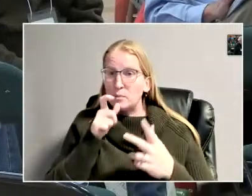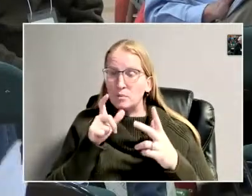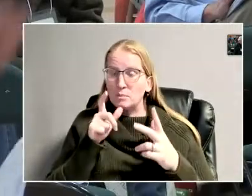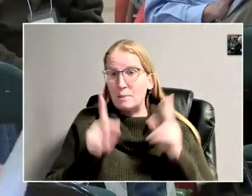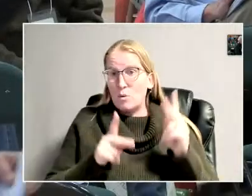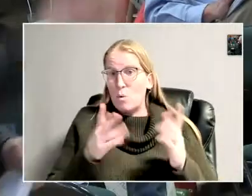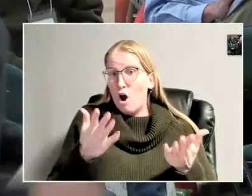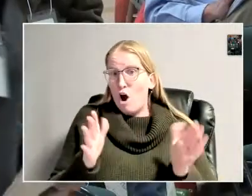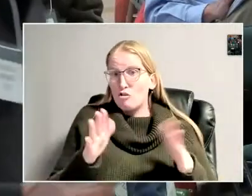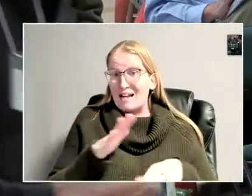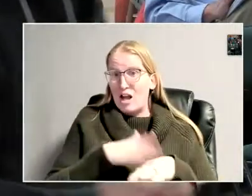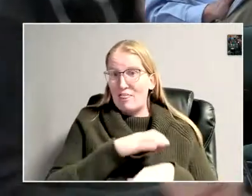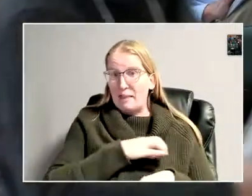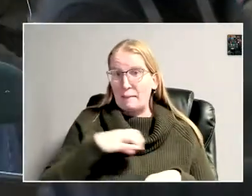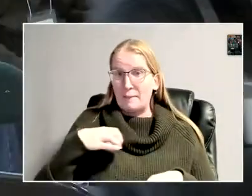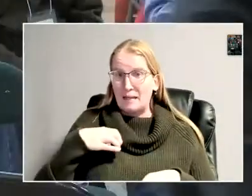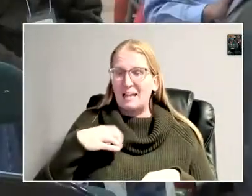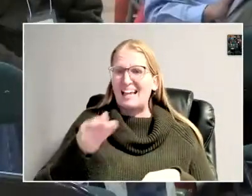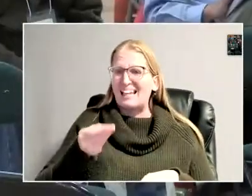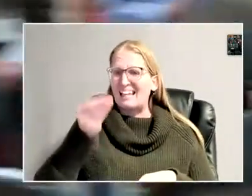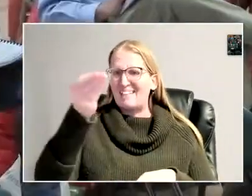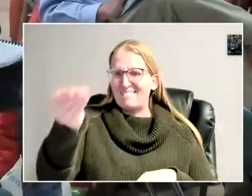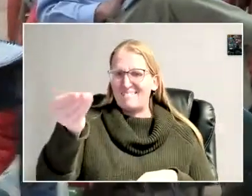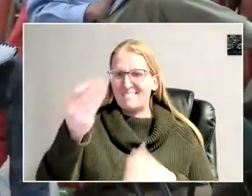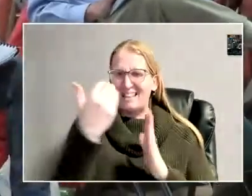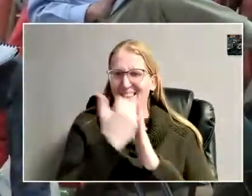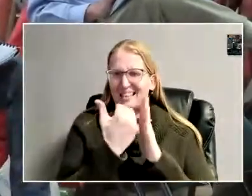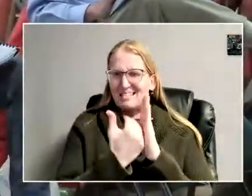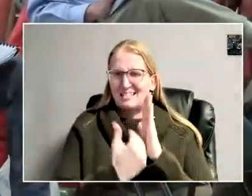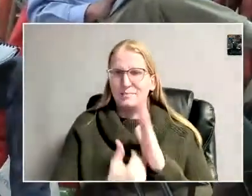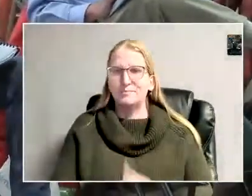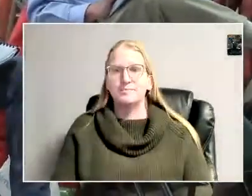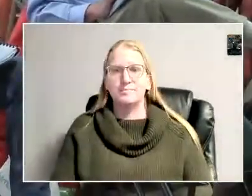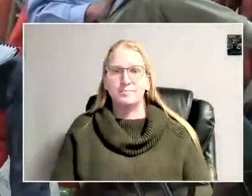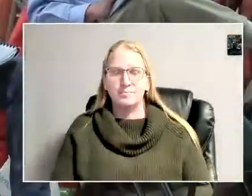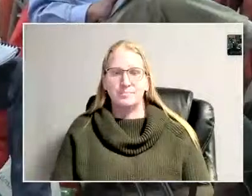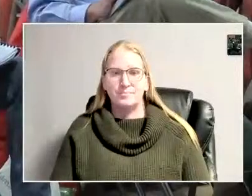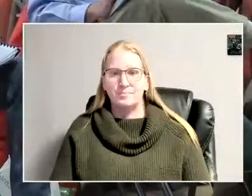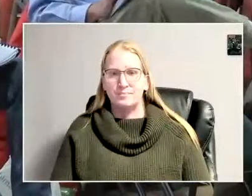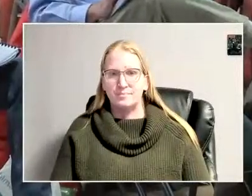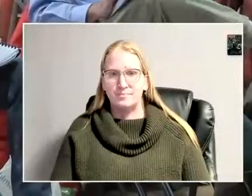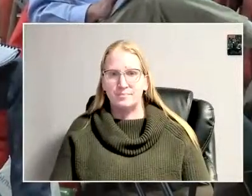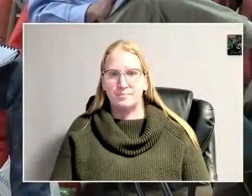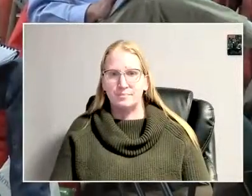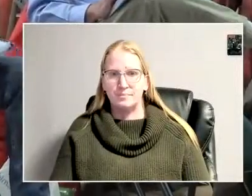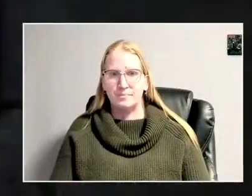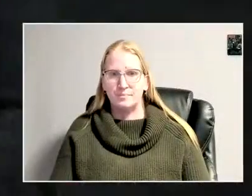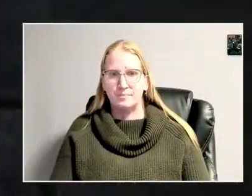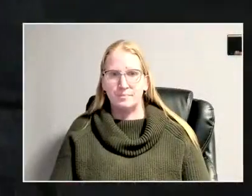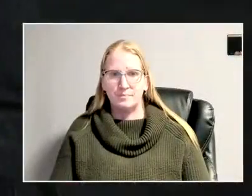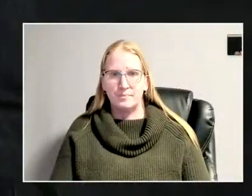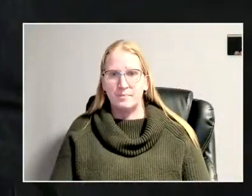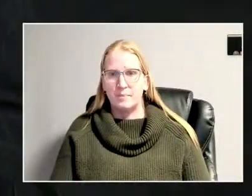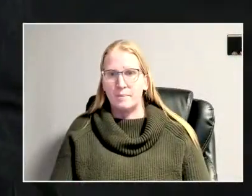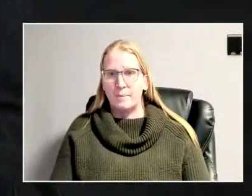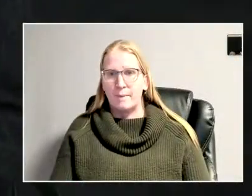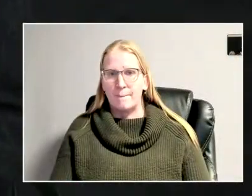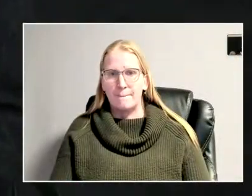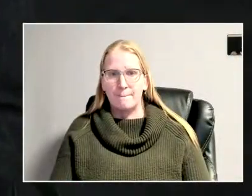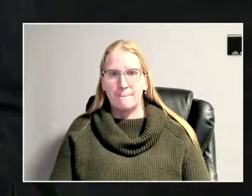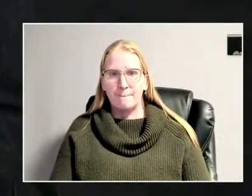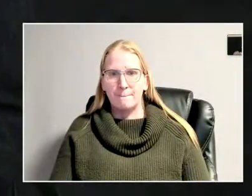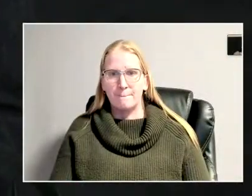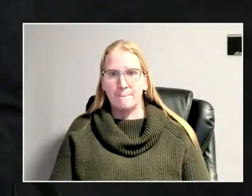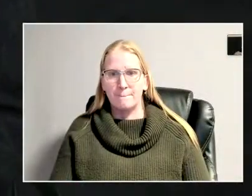another year my Approach sure thank you excellent thank you so the